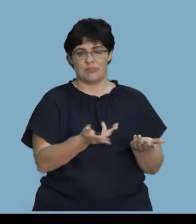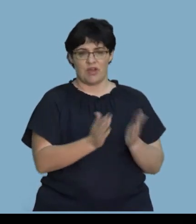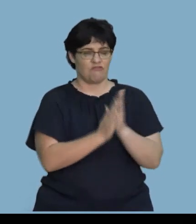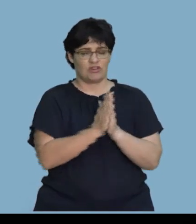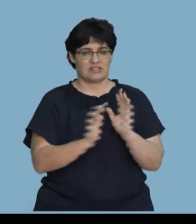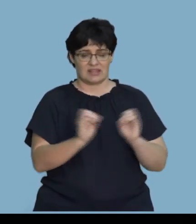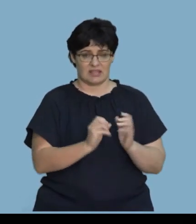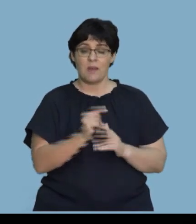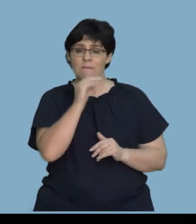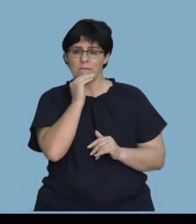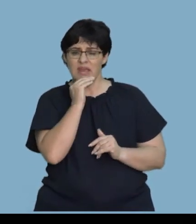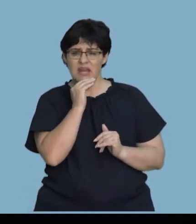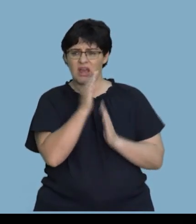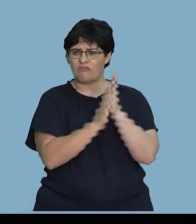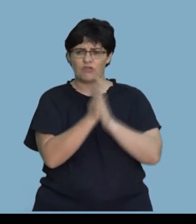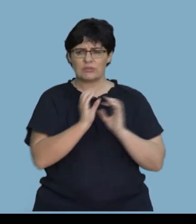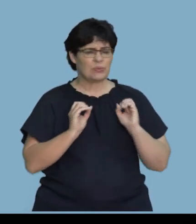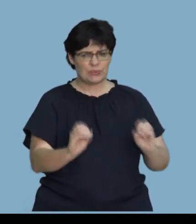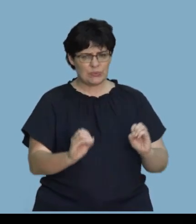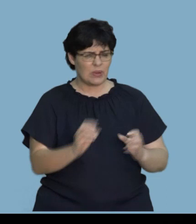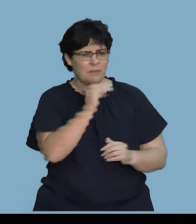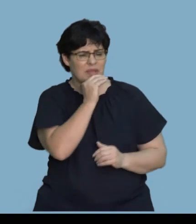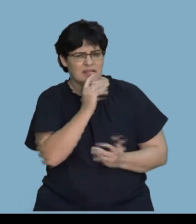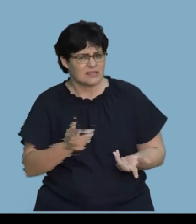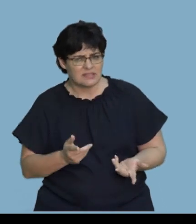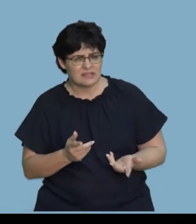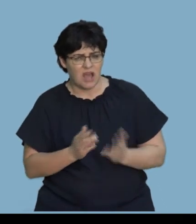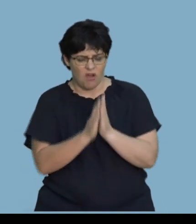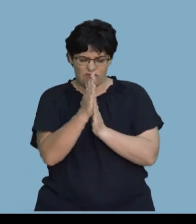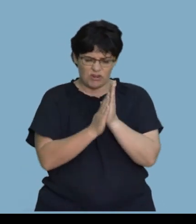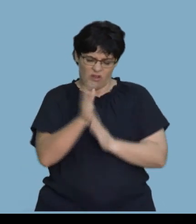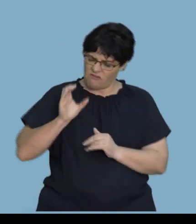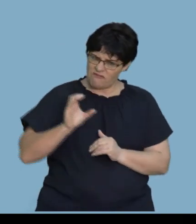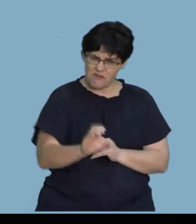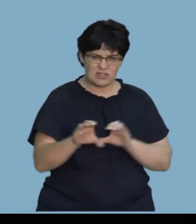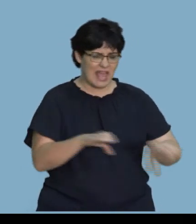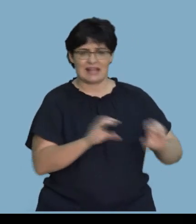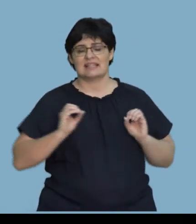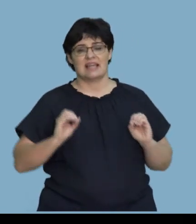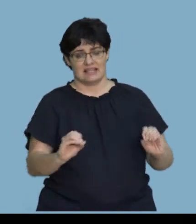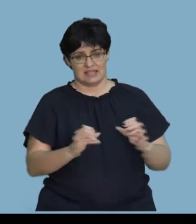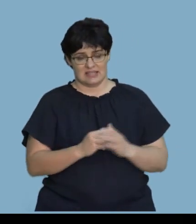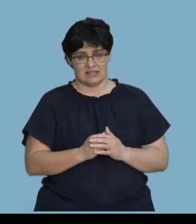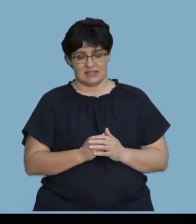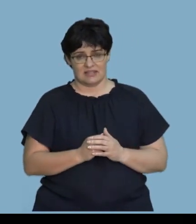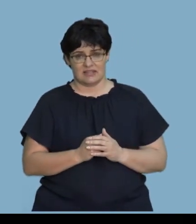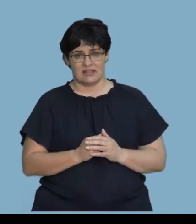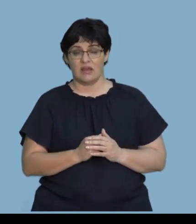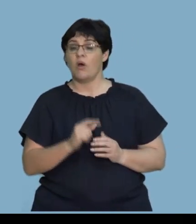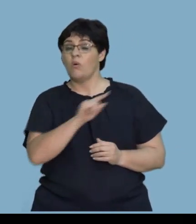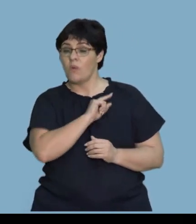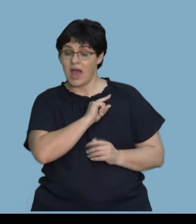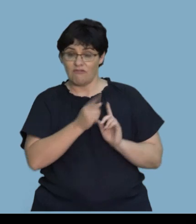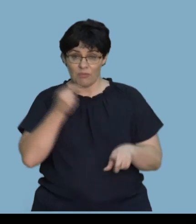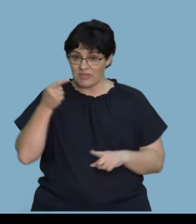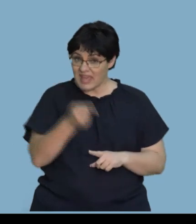Now, if the surface is frictionless, it means that there is no frictional force acting on the object. As a result of that, we